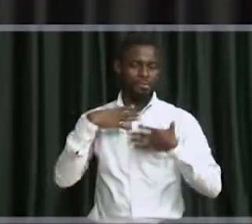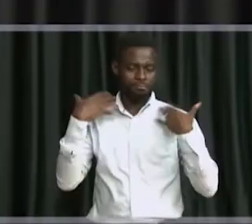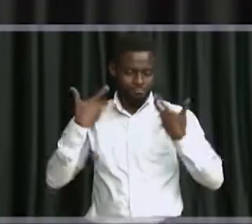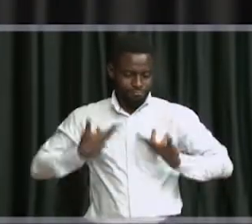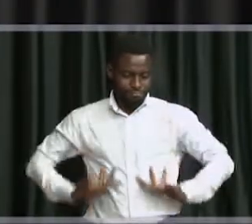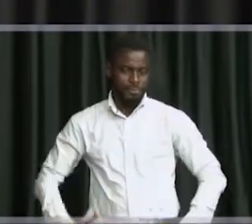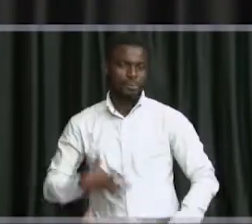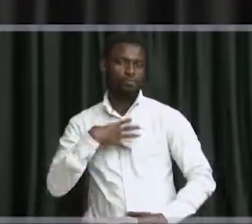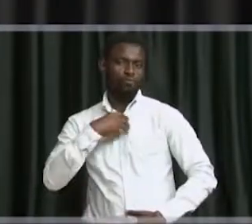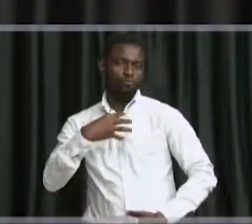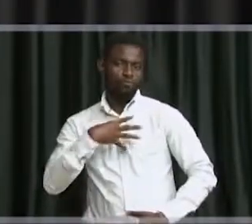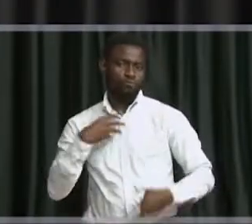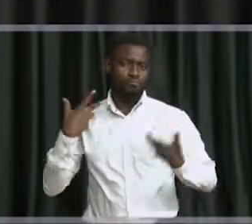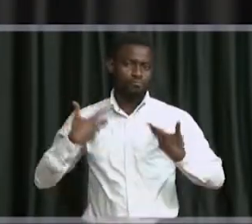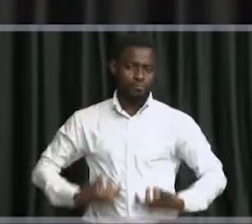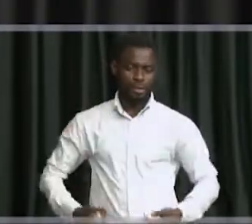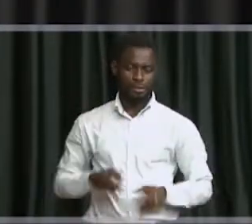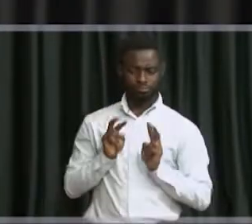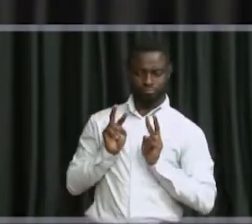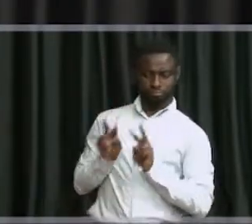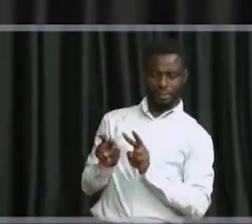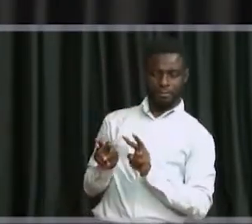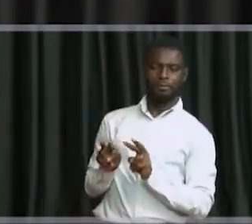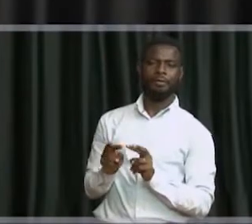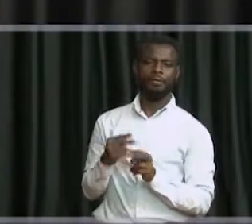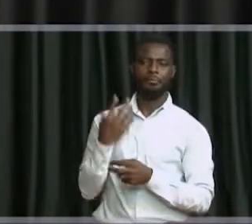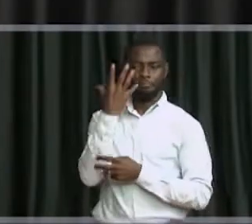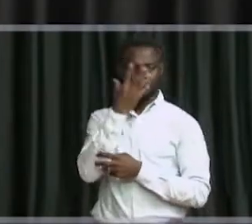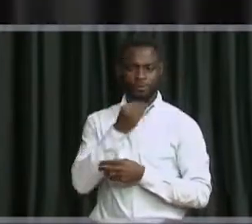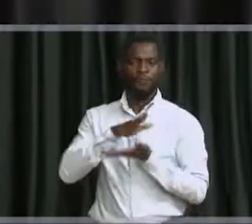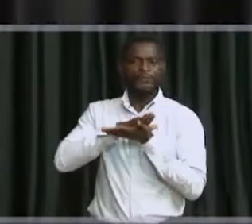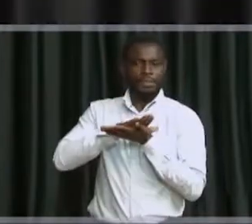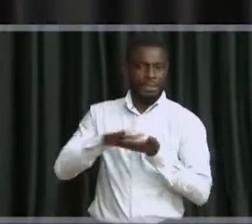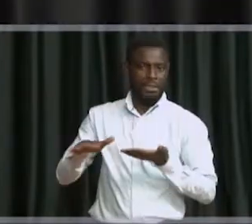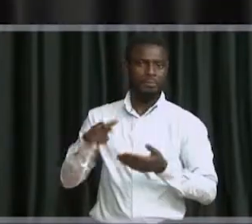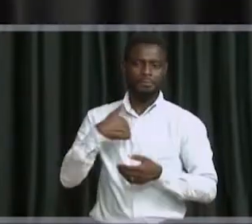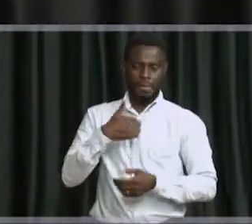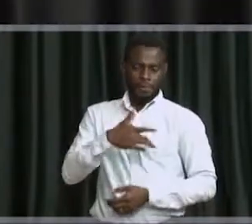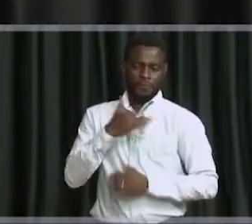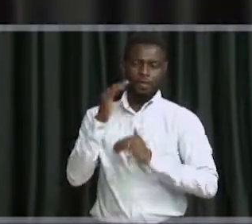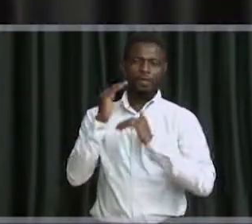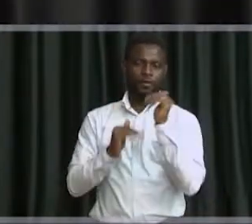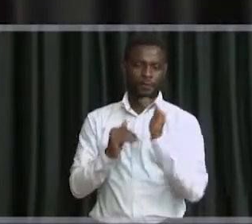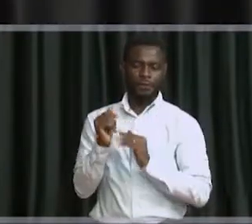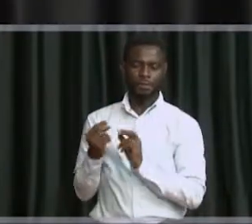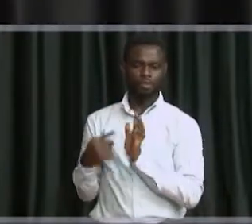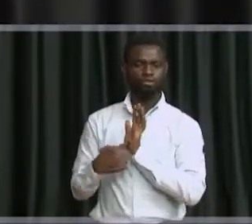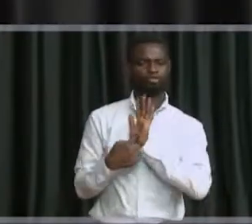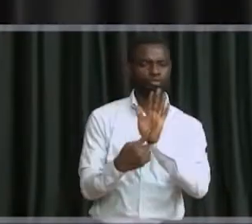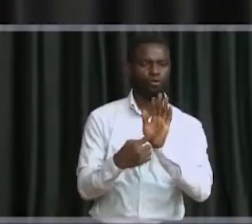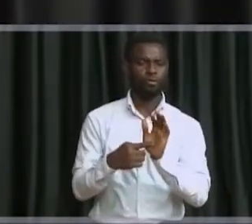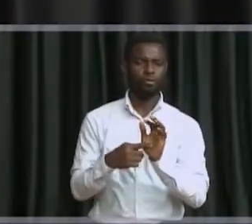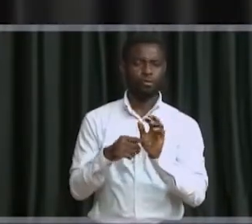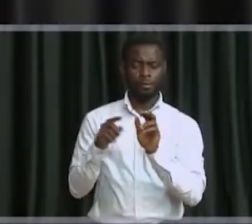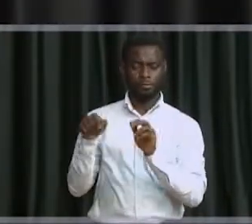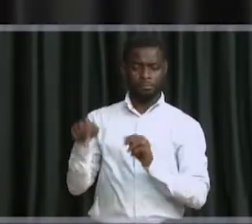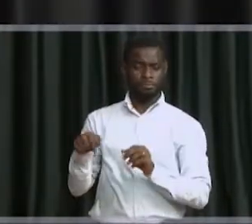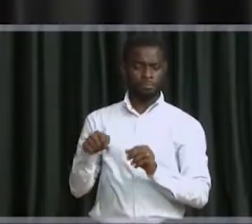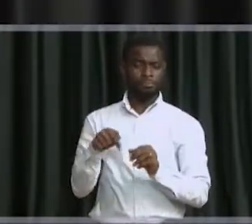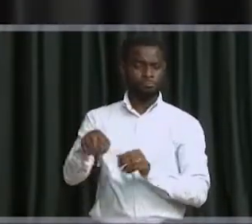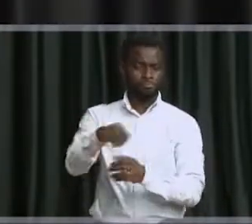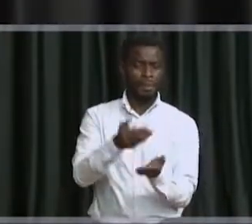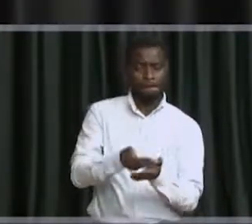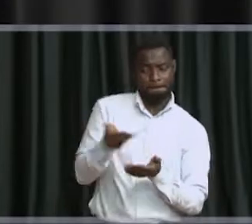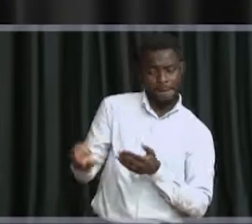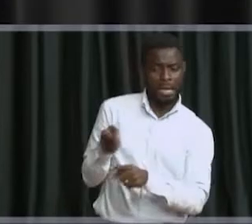ube tima chile se omwa sisi omu yi nan omwonte enon kwa de e di chre o customers ni se omu ni